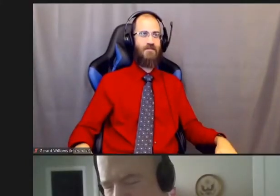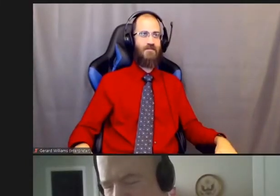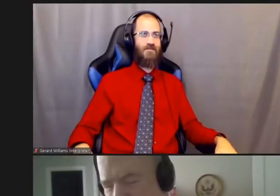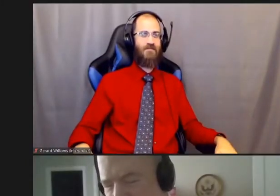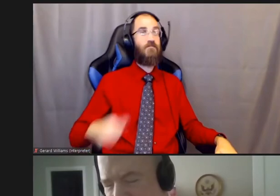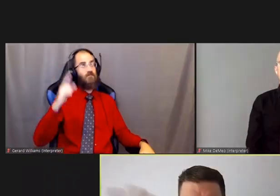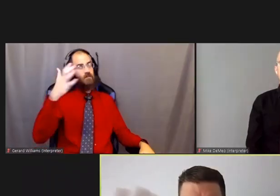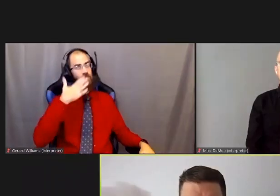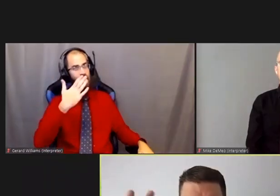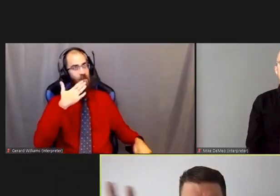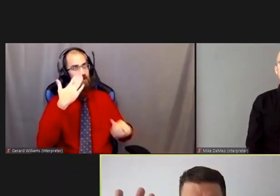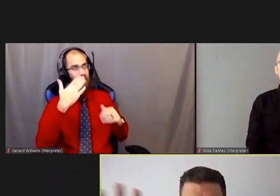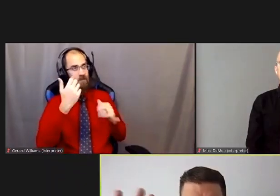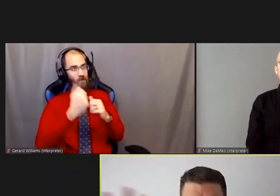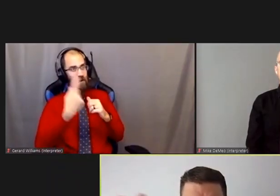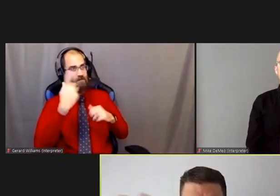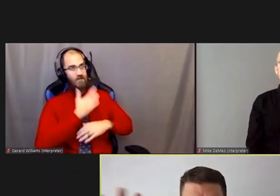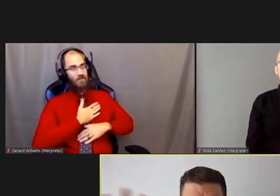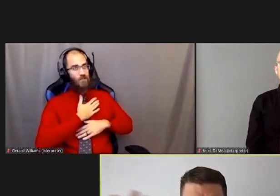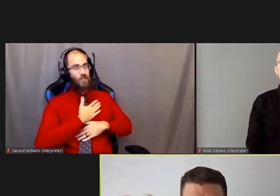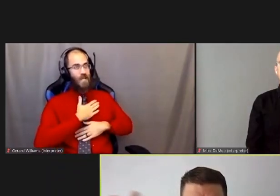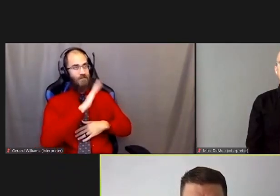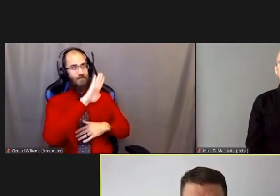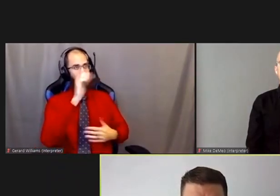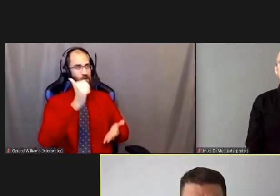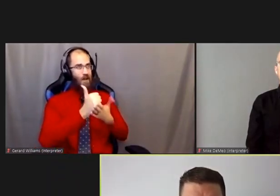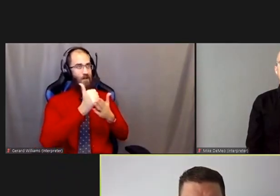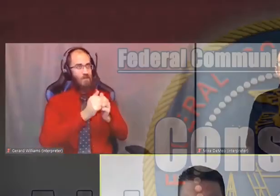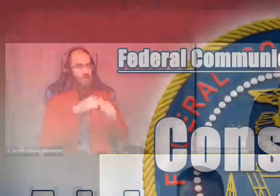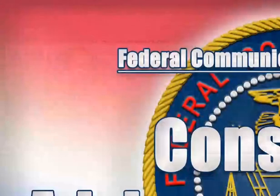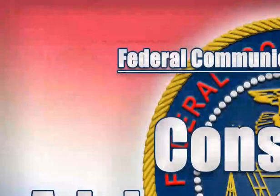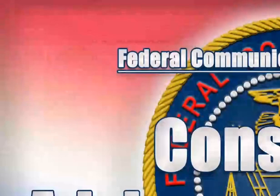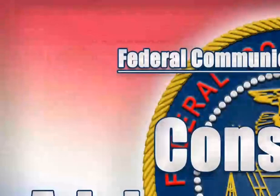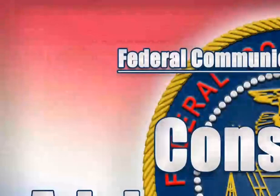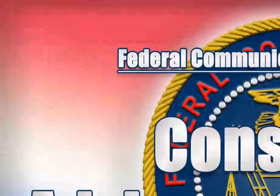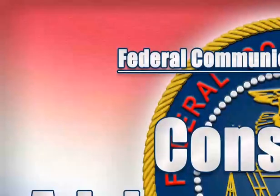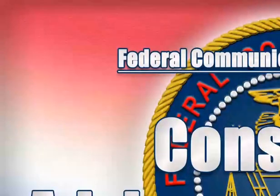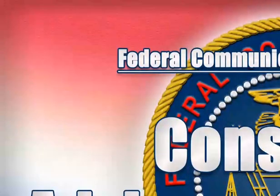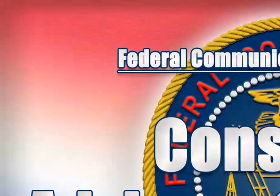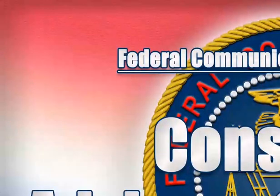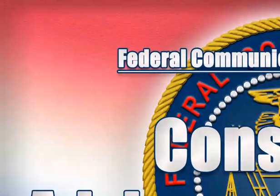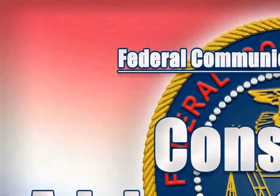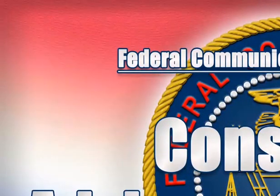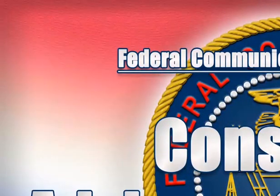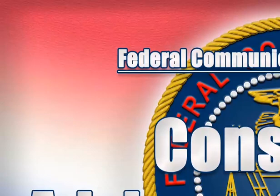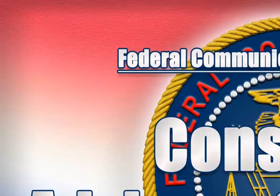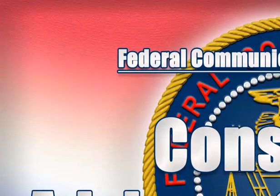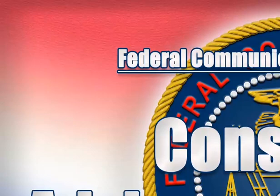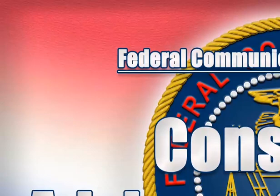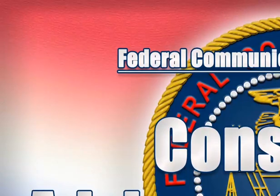Yes, thank you, everybody. Appreciate all everybody's help with the meeting today.